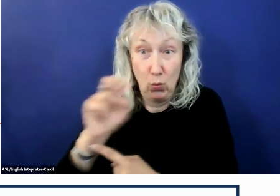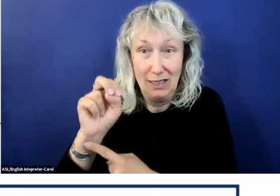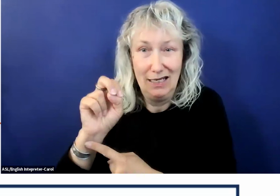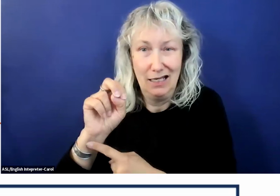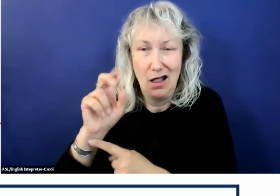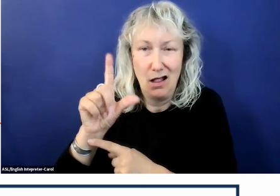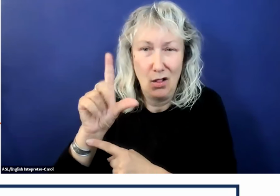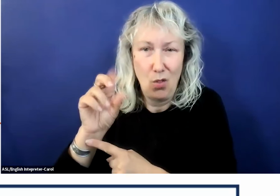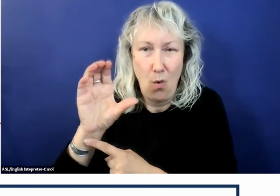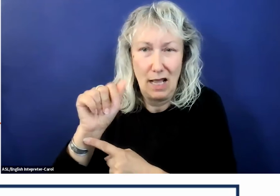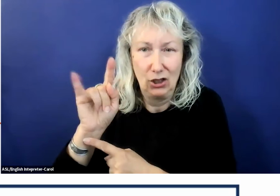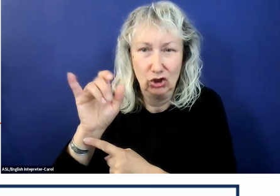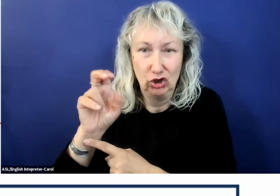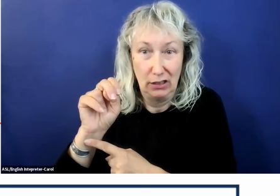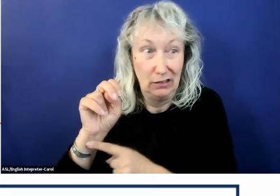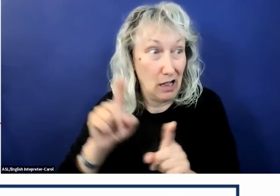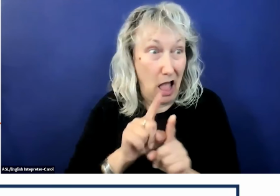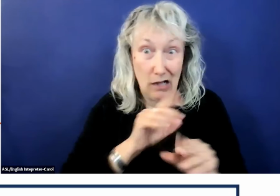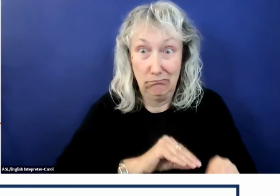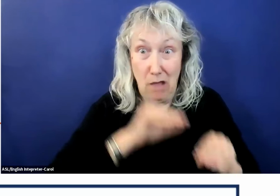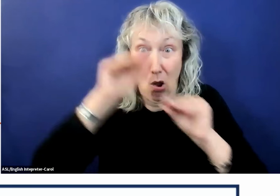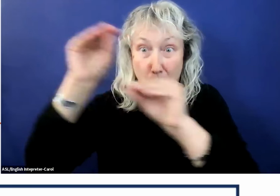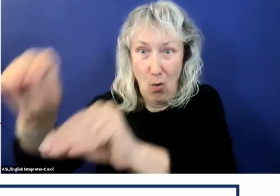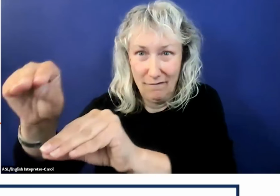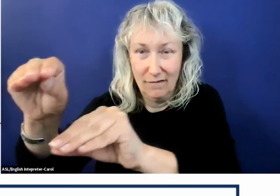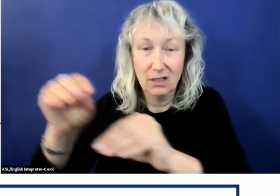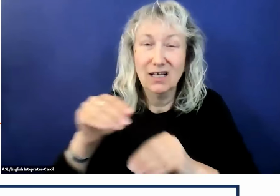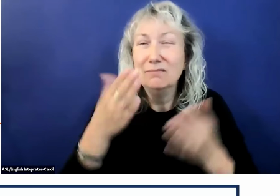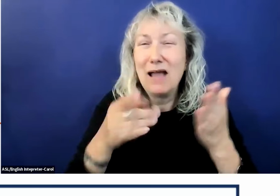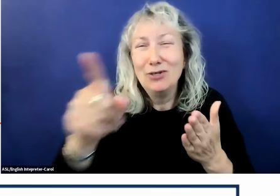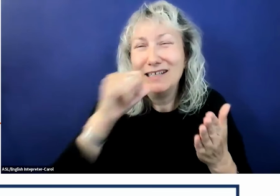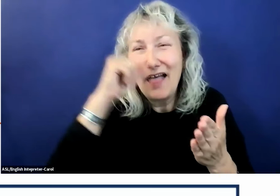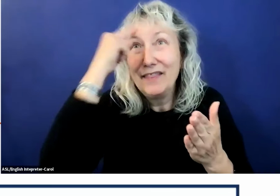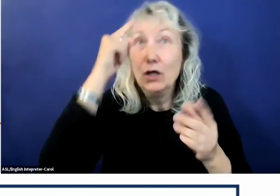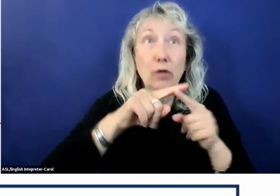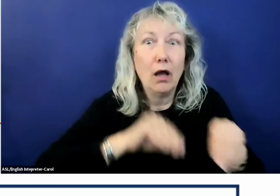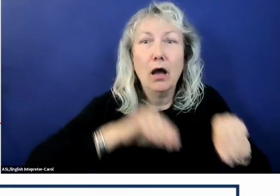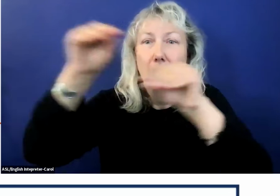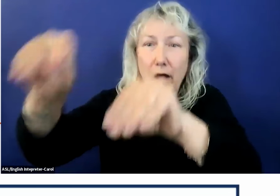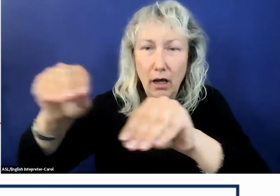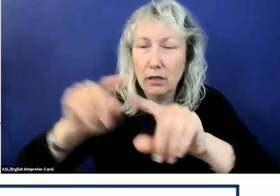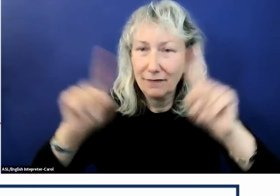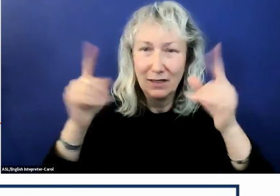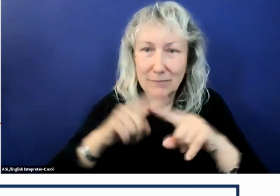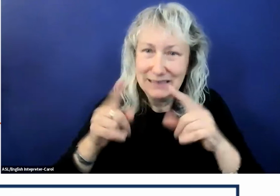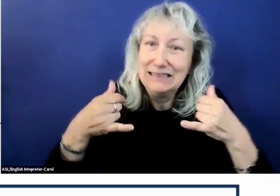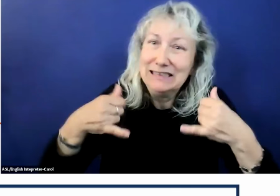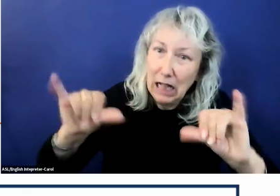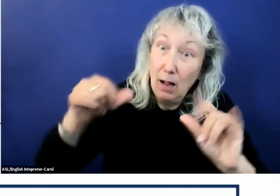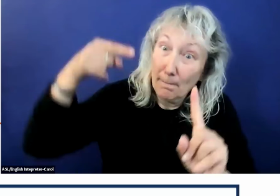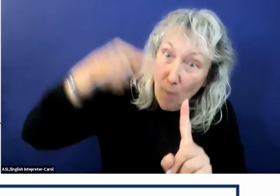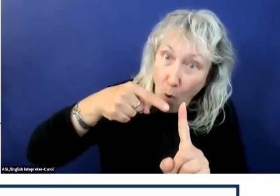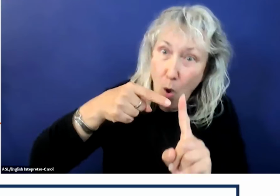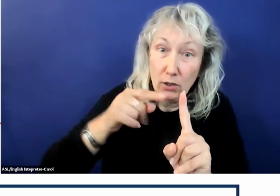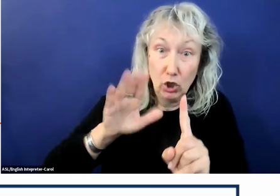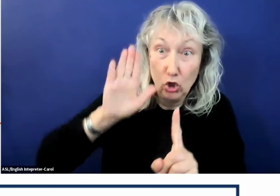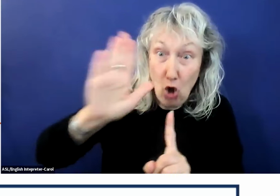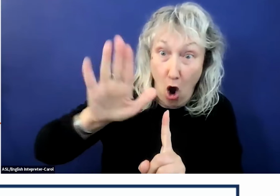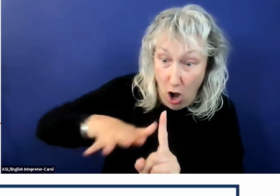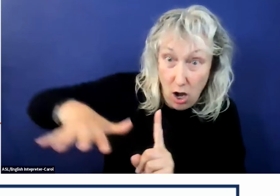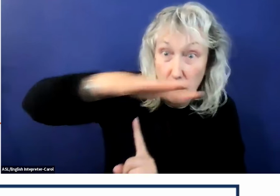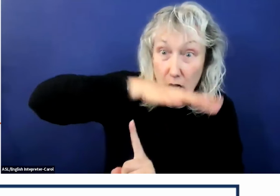While you probably are not thinking about relocating, the book can be really helpful to you to understand the dangers posed by the area that you